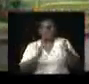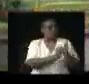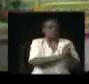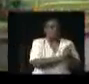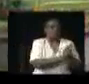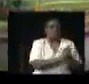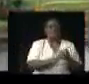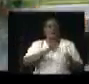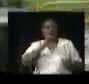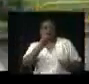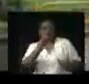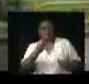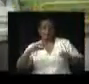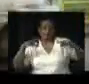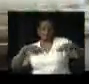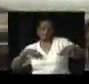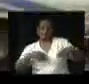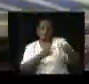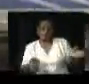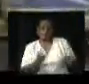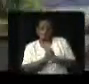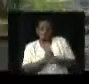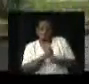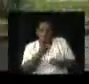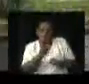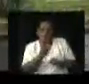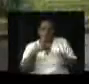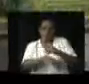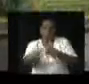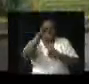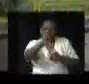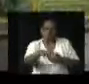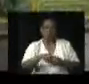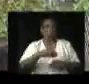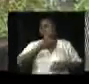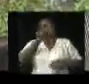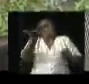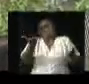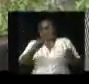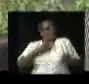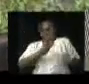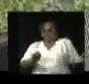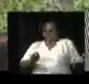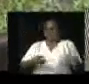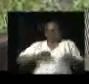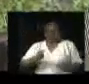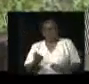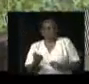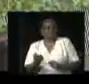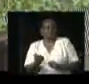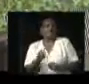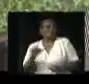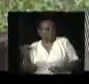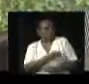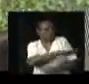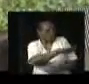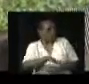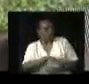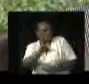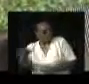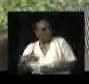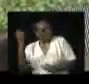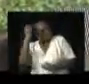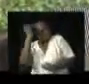of the Ministry of Public Works says that the town can be considered as a model project for the neighborhoods, which